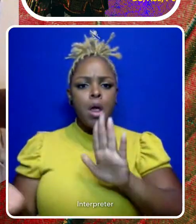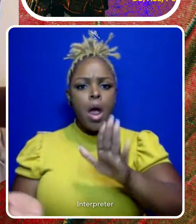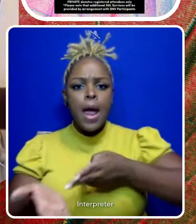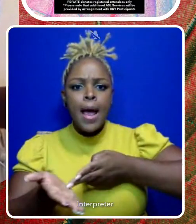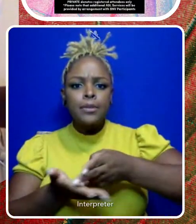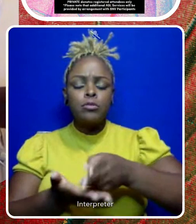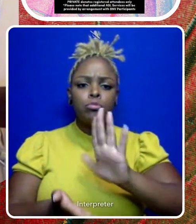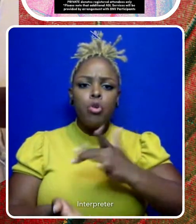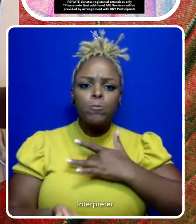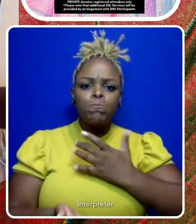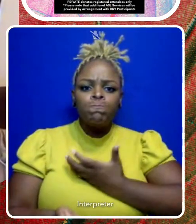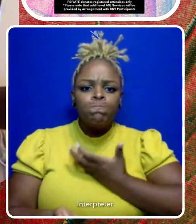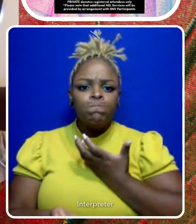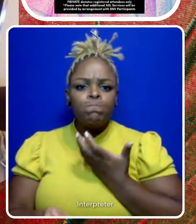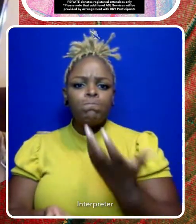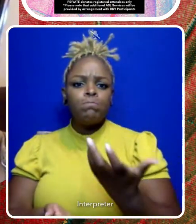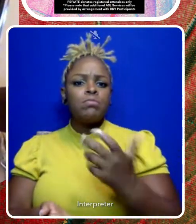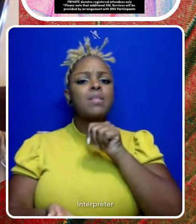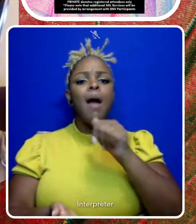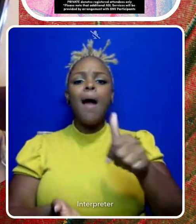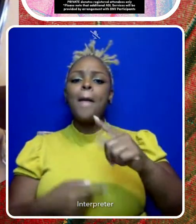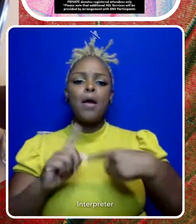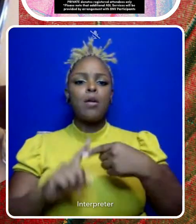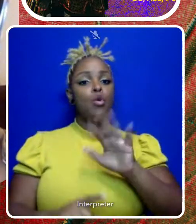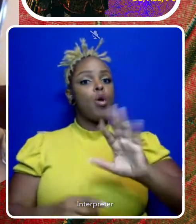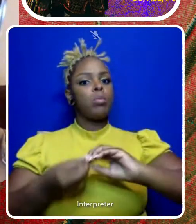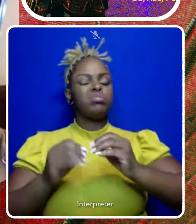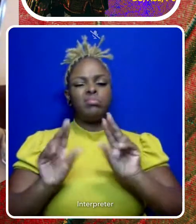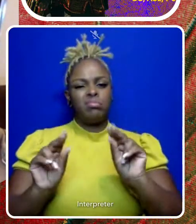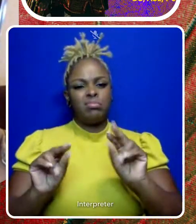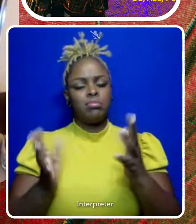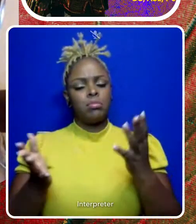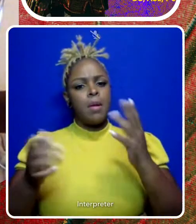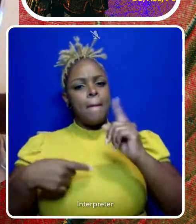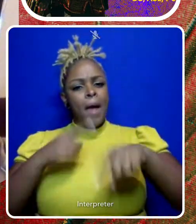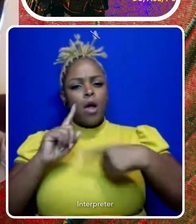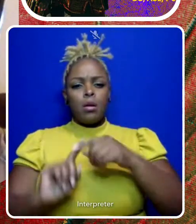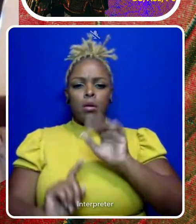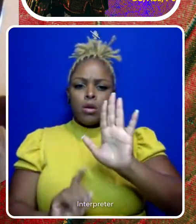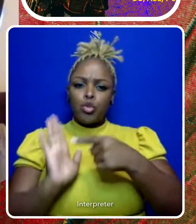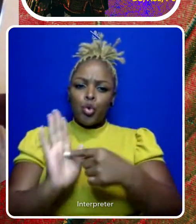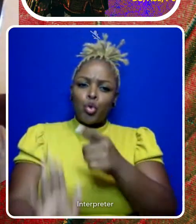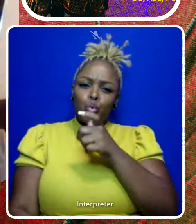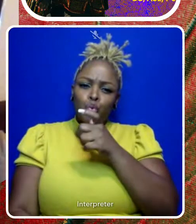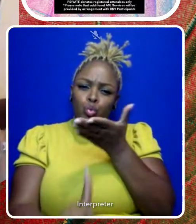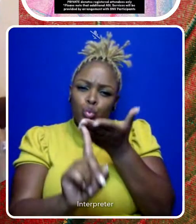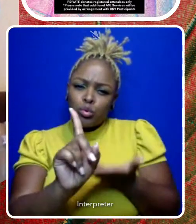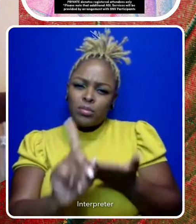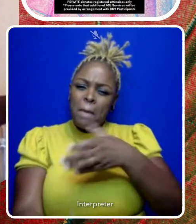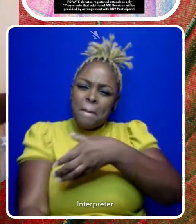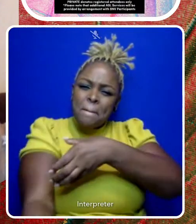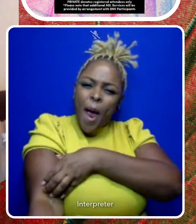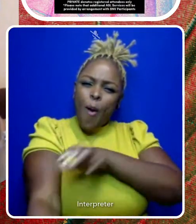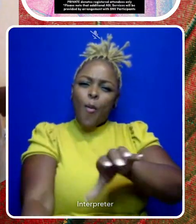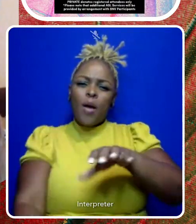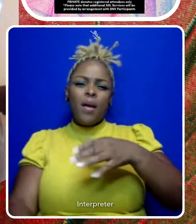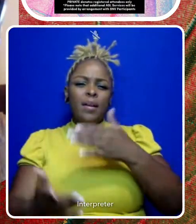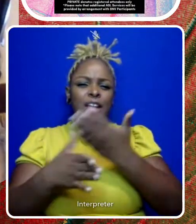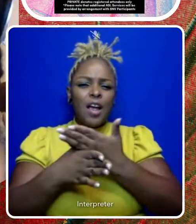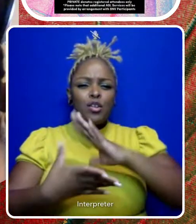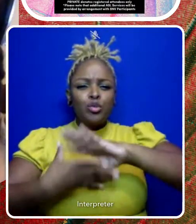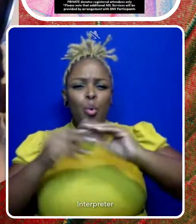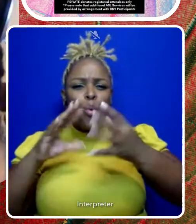about the numbers, it's about speaking truth to power, sharing stories, and helping each other along the way. So, poets, you are now on team clap